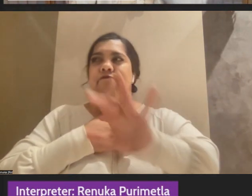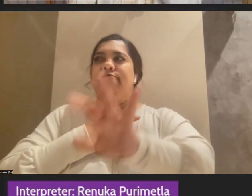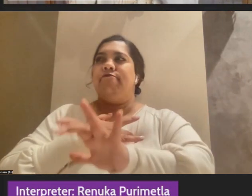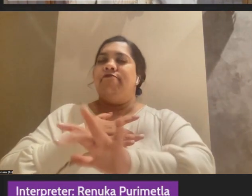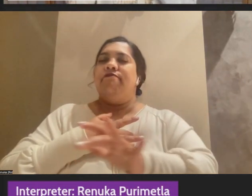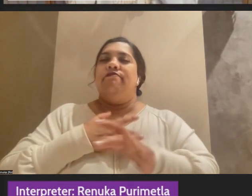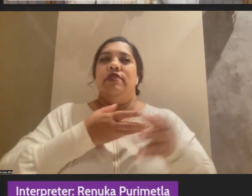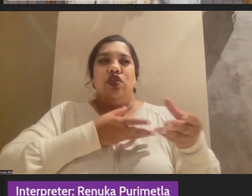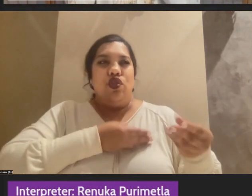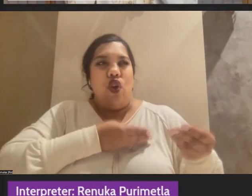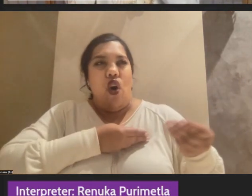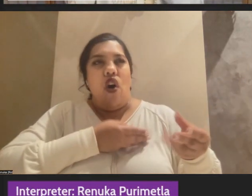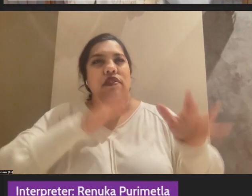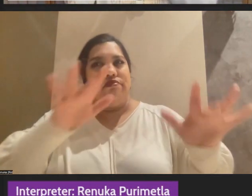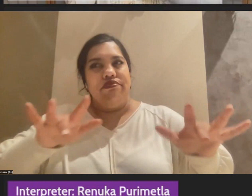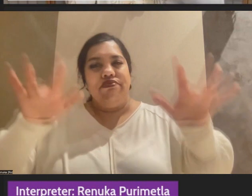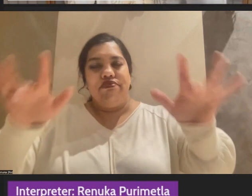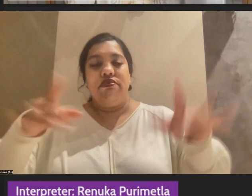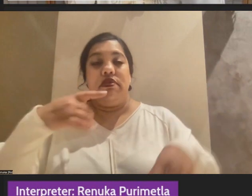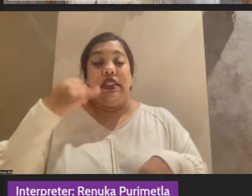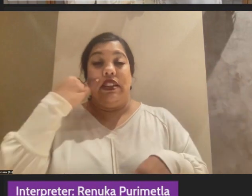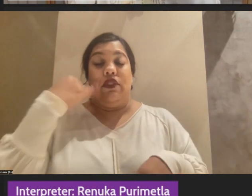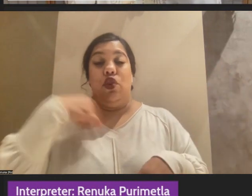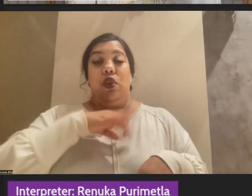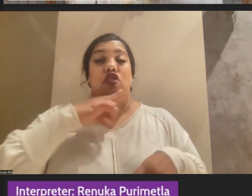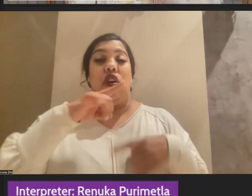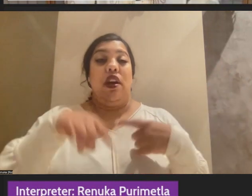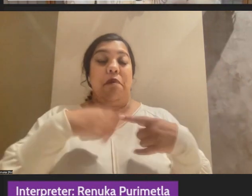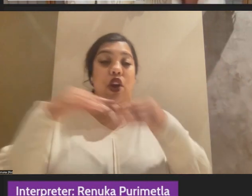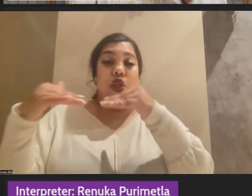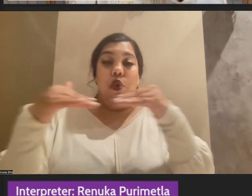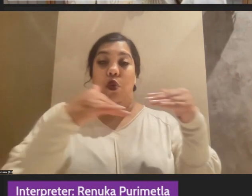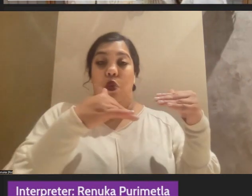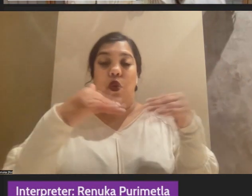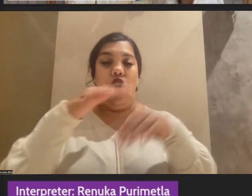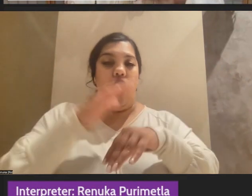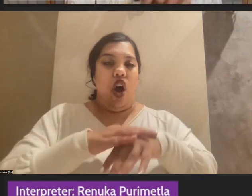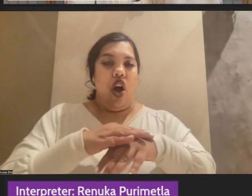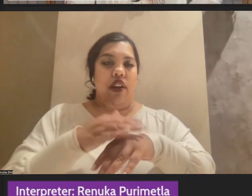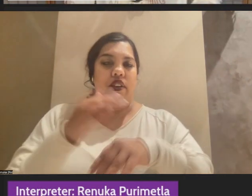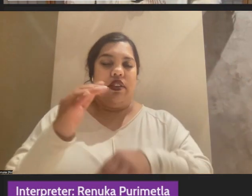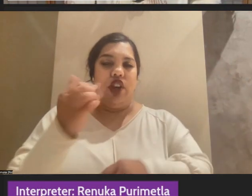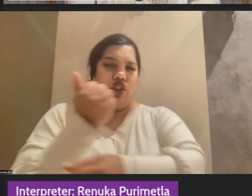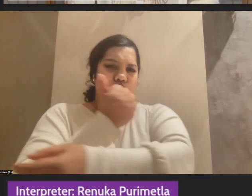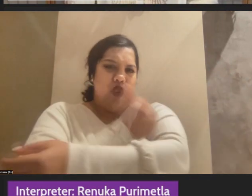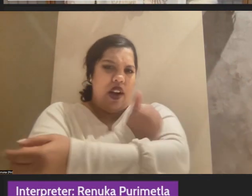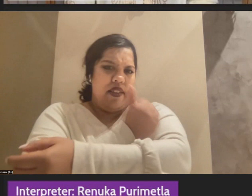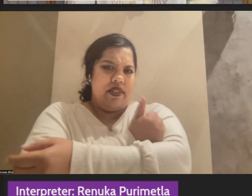stuff, the war on drugs, what's the consciousness of this? Because it's not a war on